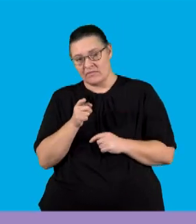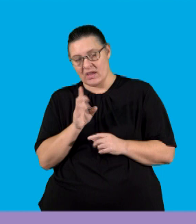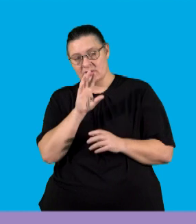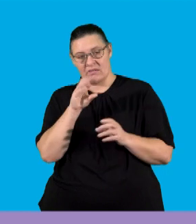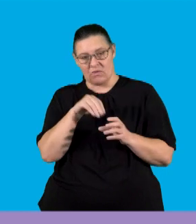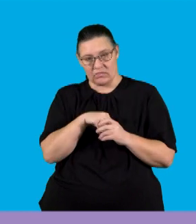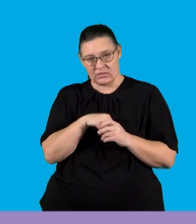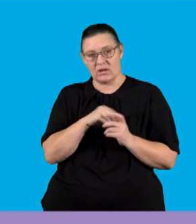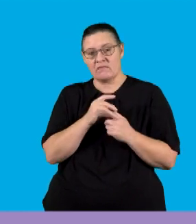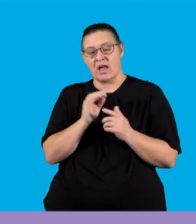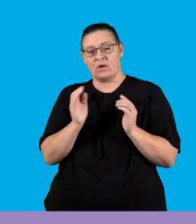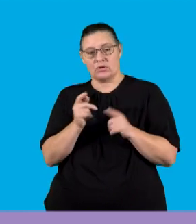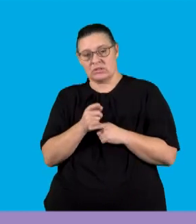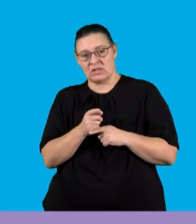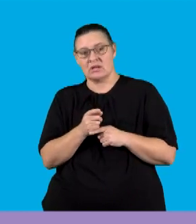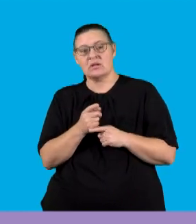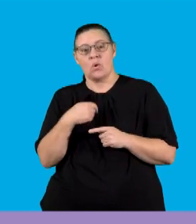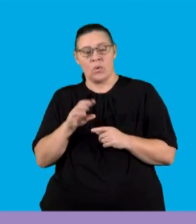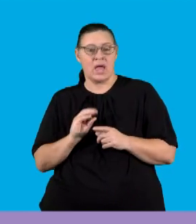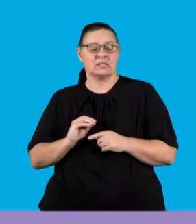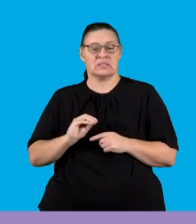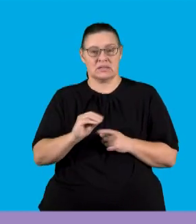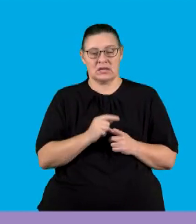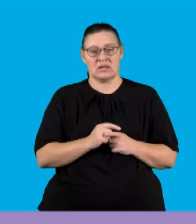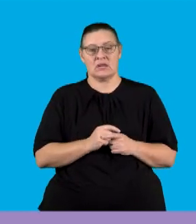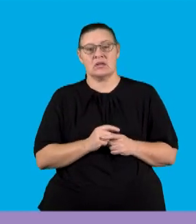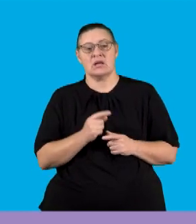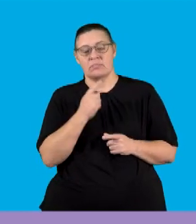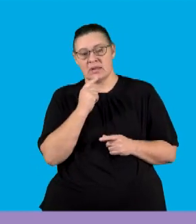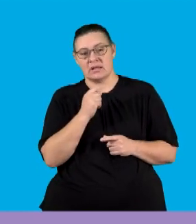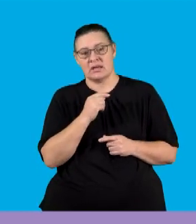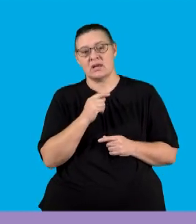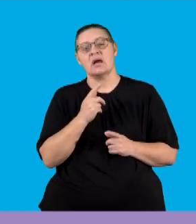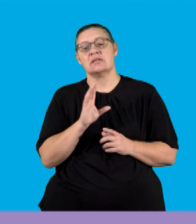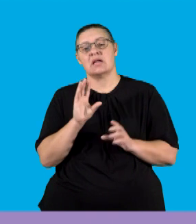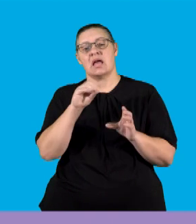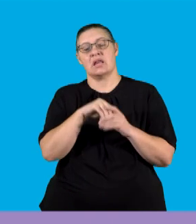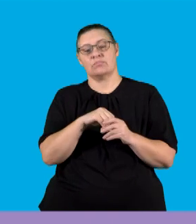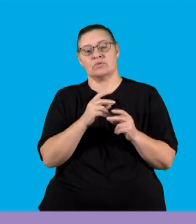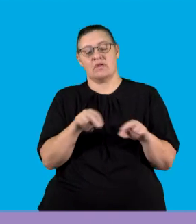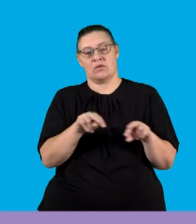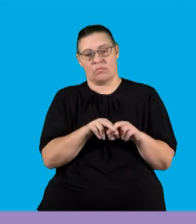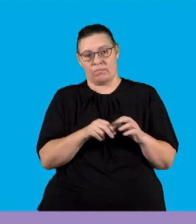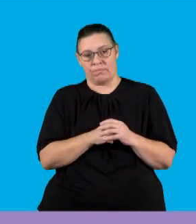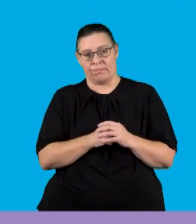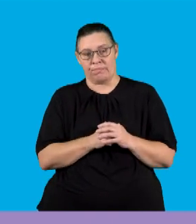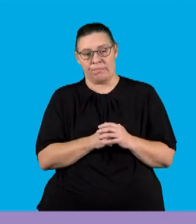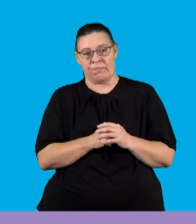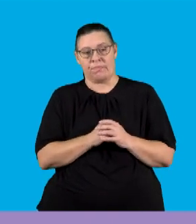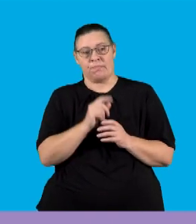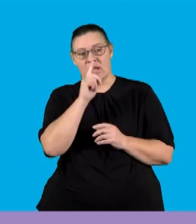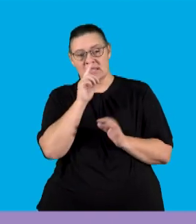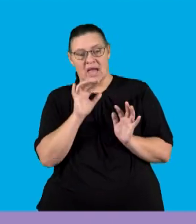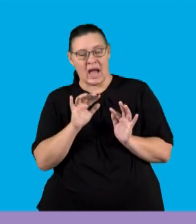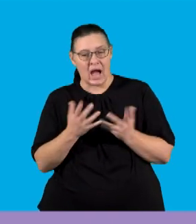goes in to an equation, the one that we insert, then it means that that is an input value. Let's look at how